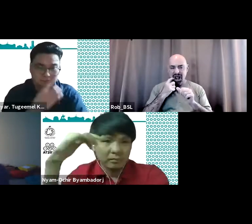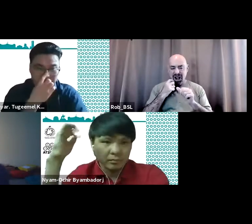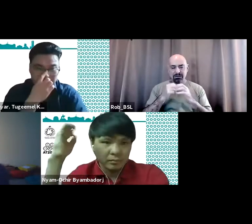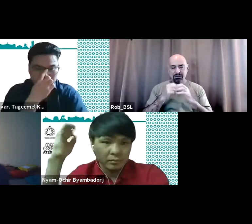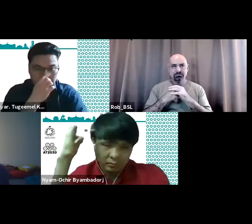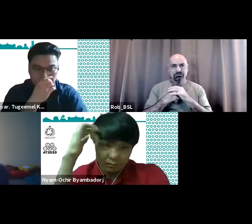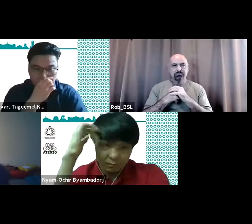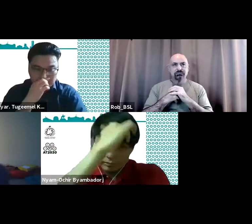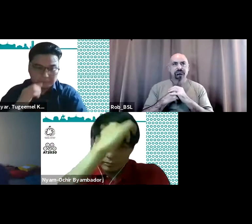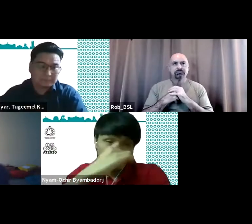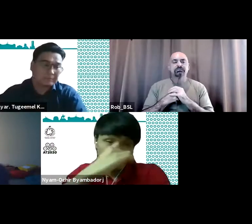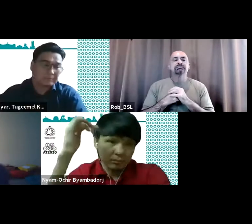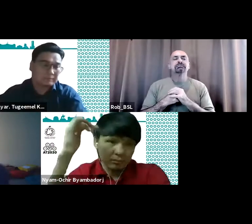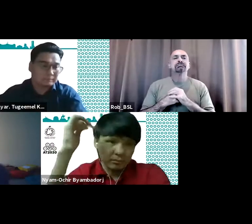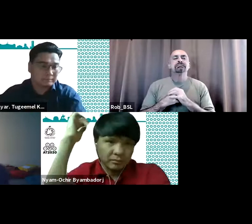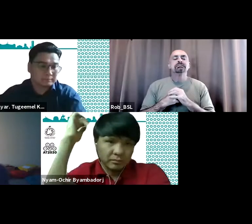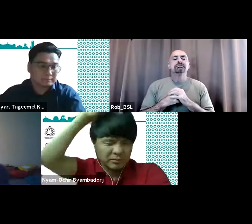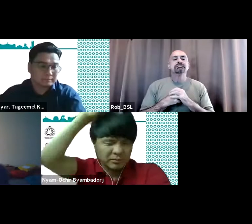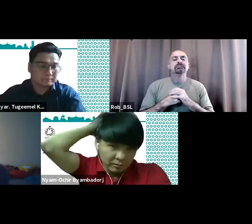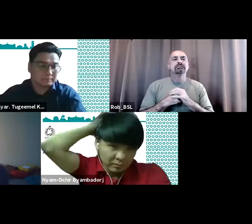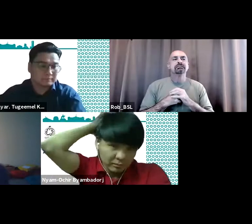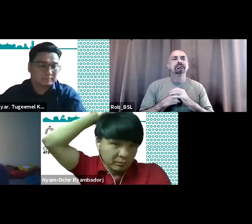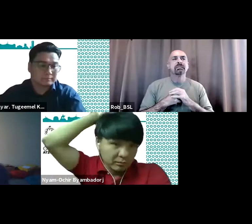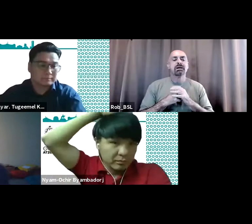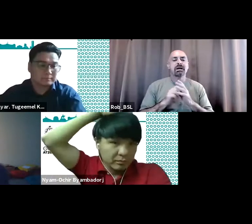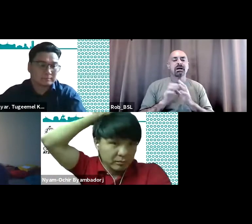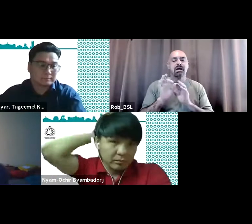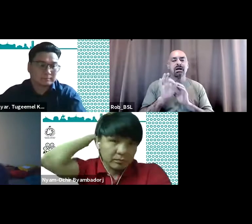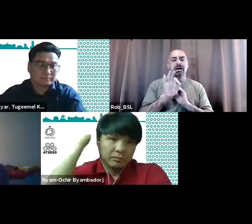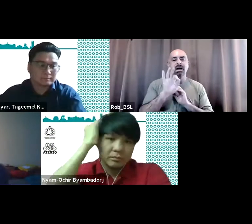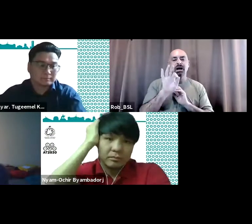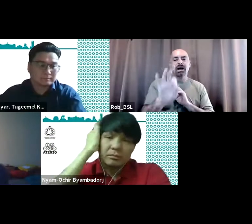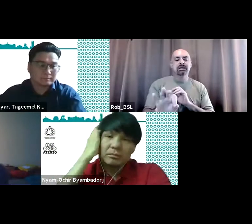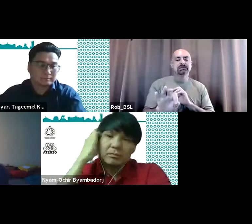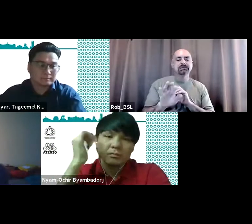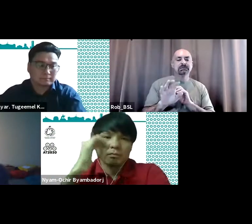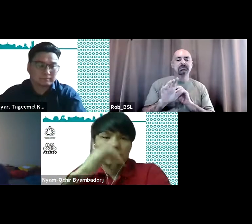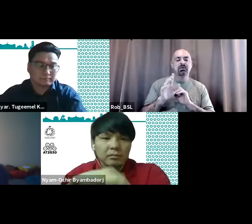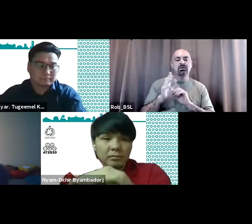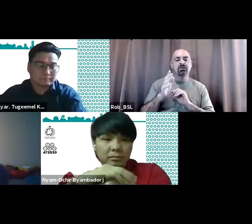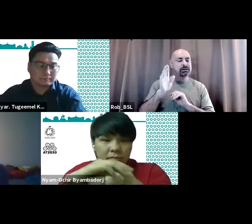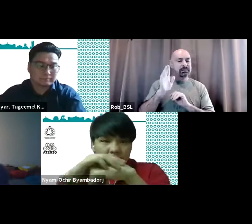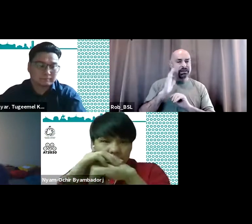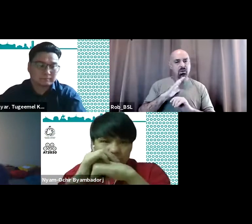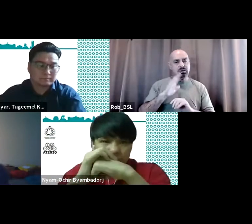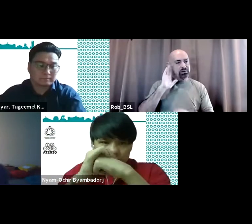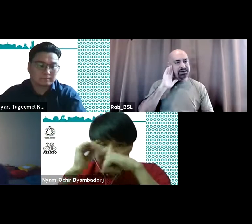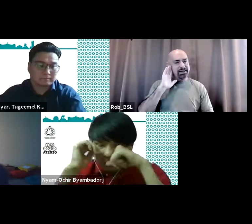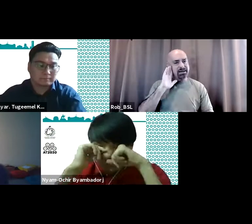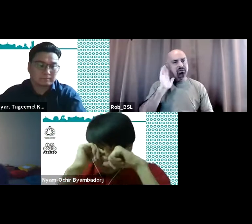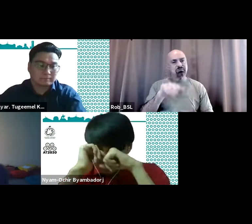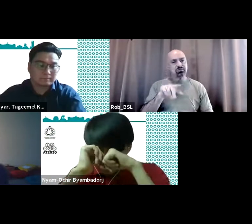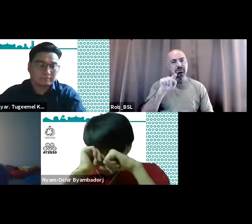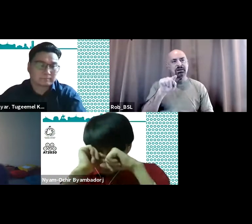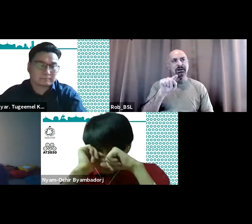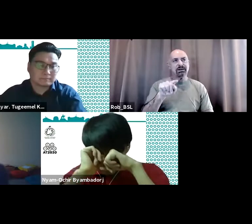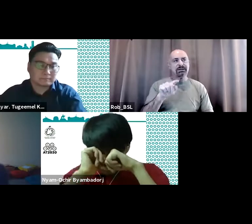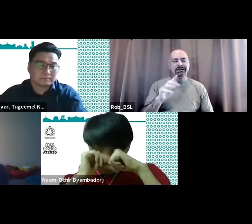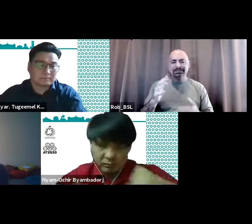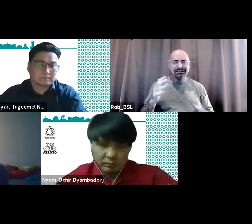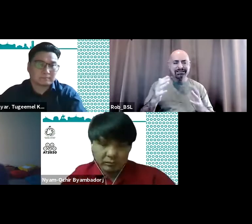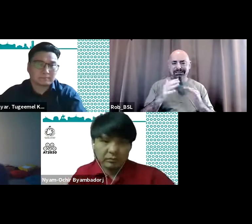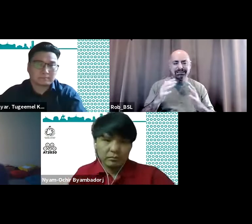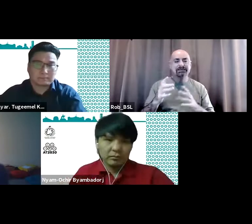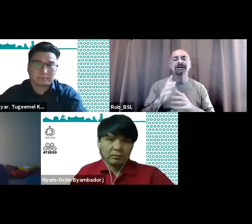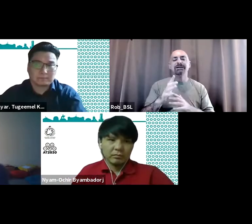and ask if we can hear from, sorry, I've lost my piece of paper. Hear